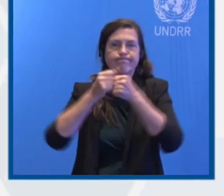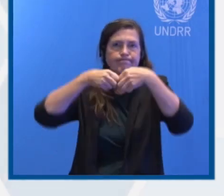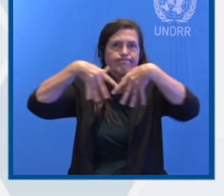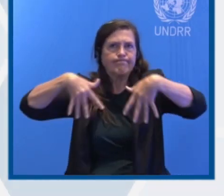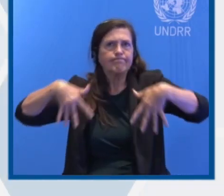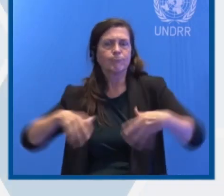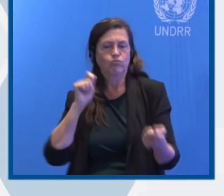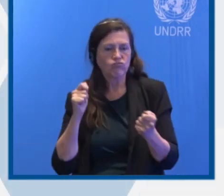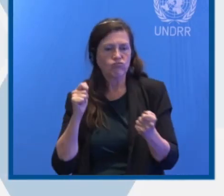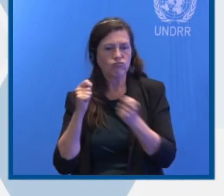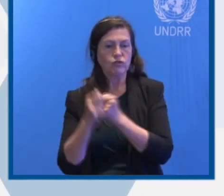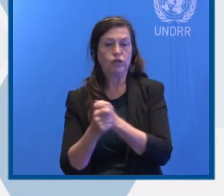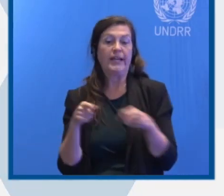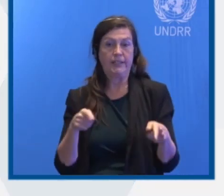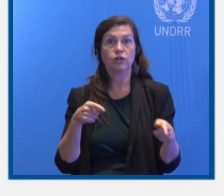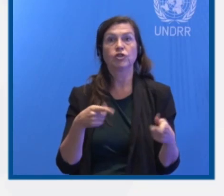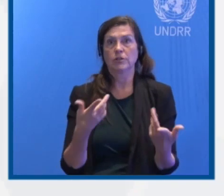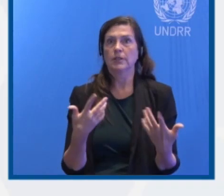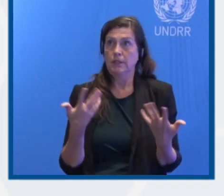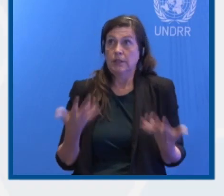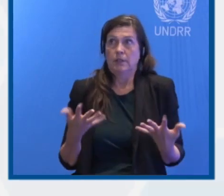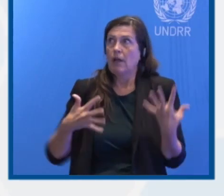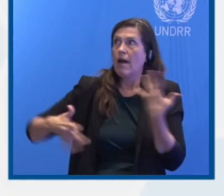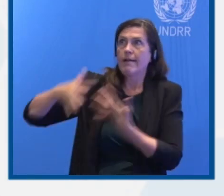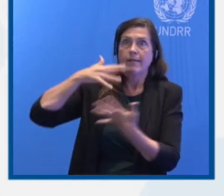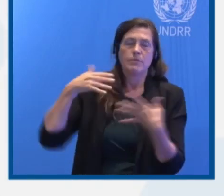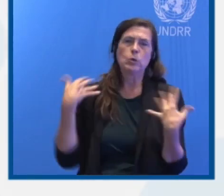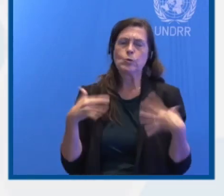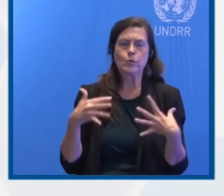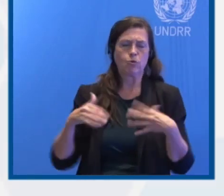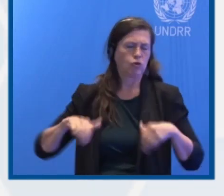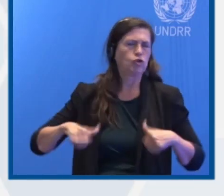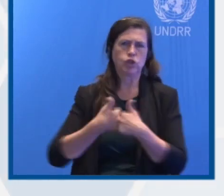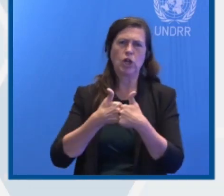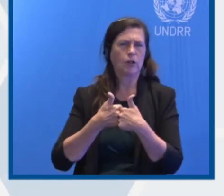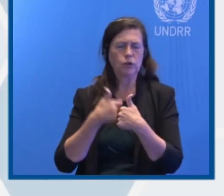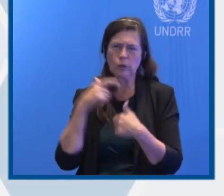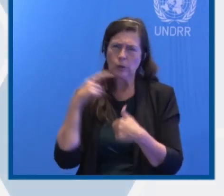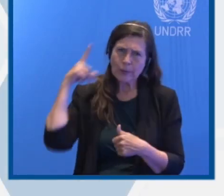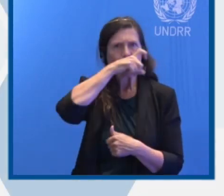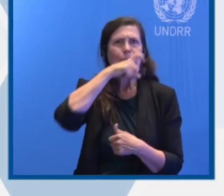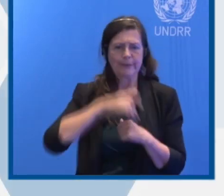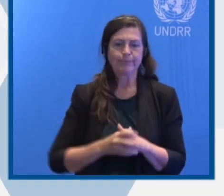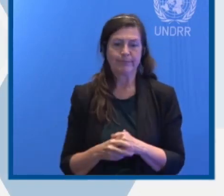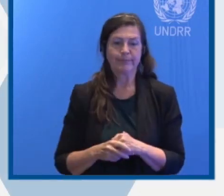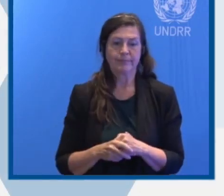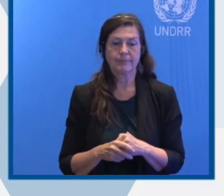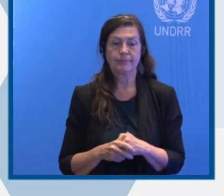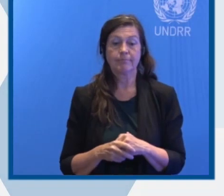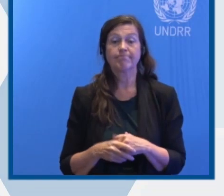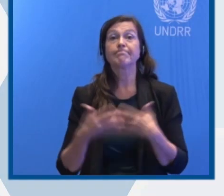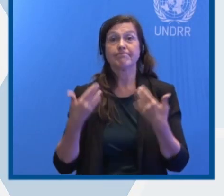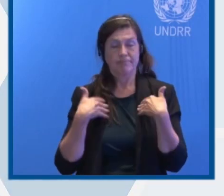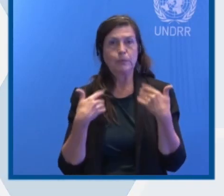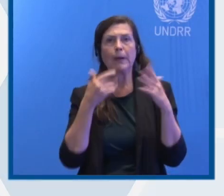Some of the principles we bring, for example, the issue of risks. It's very, very important